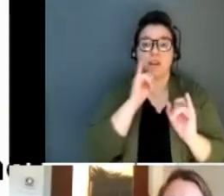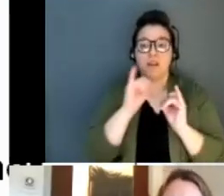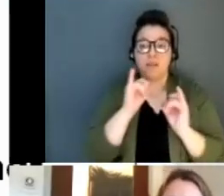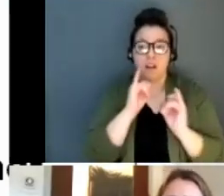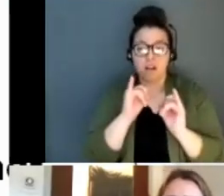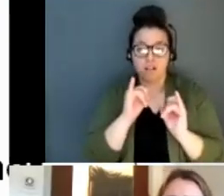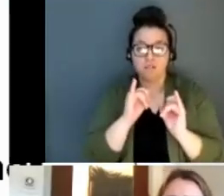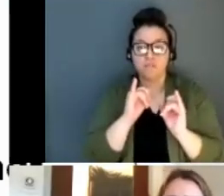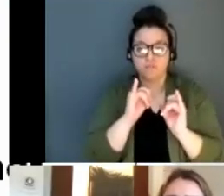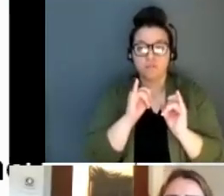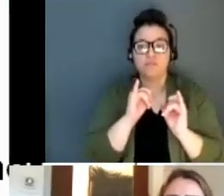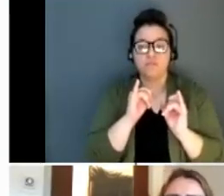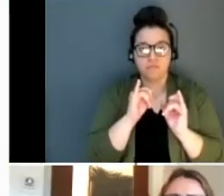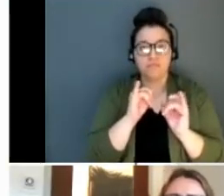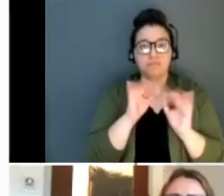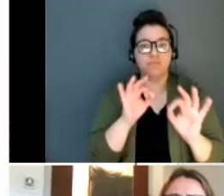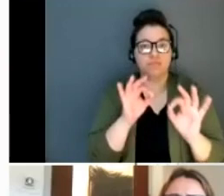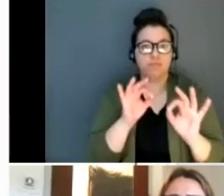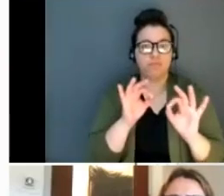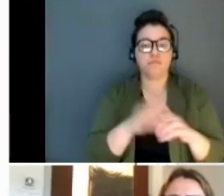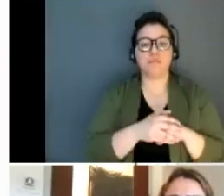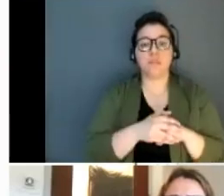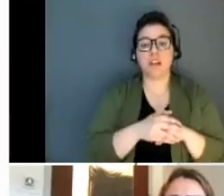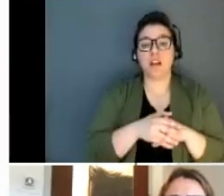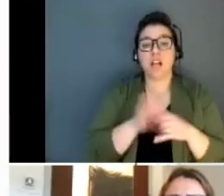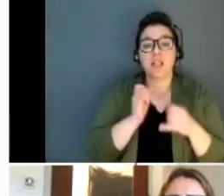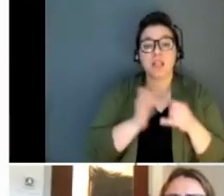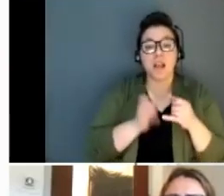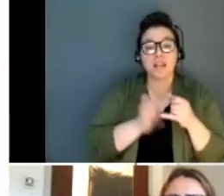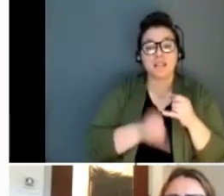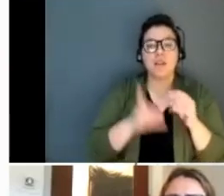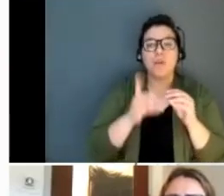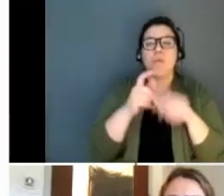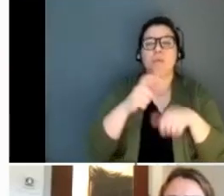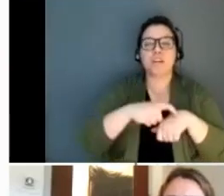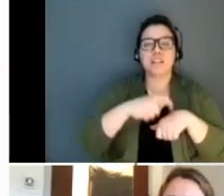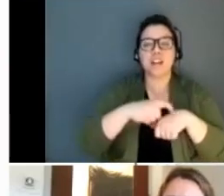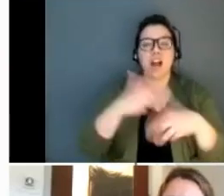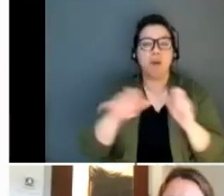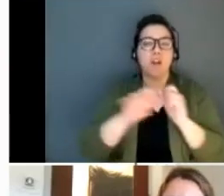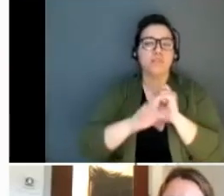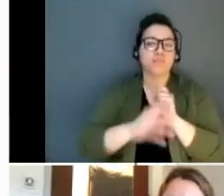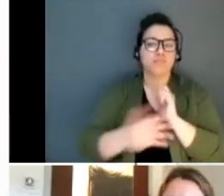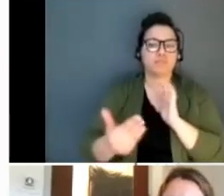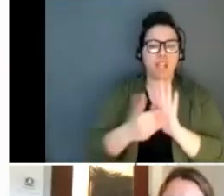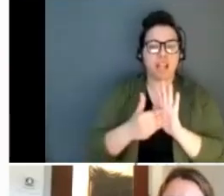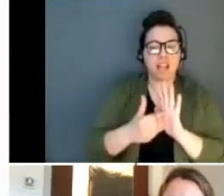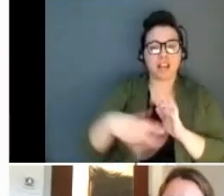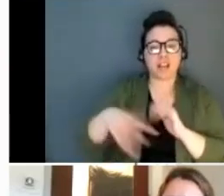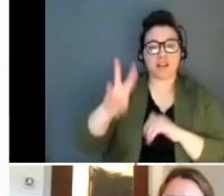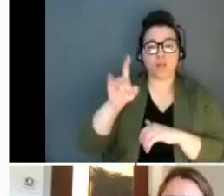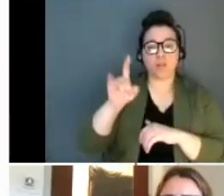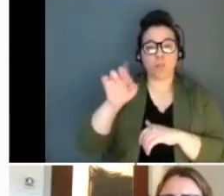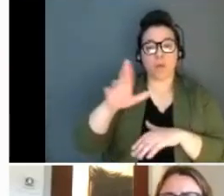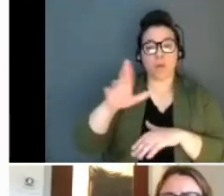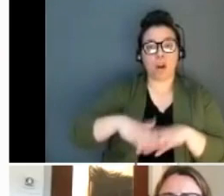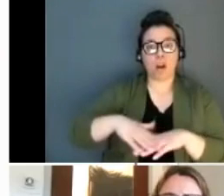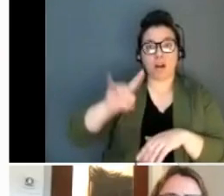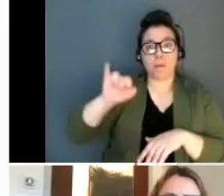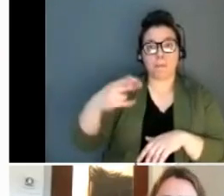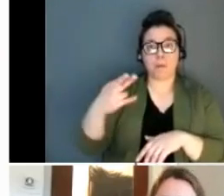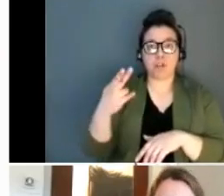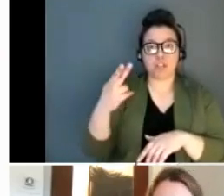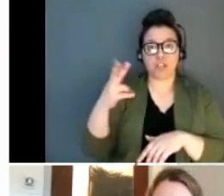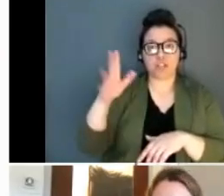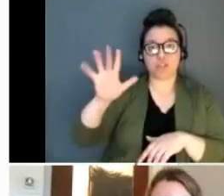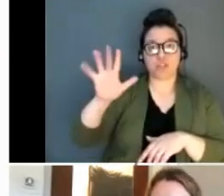it, want to mention that. And lastly, one more time, our webinar on the 25th, which is 2 weeks from